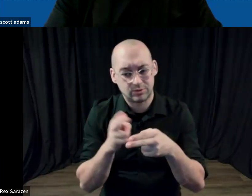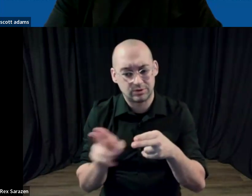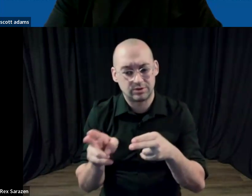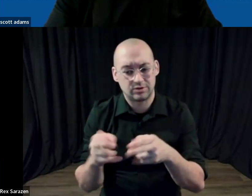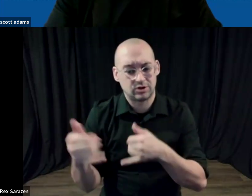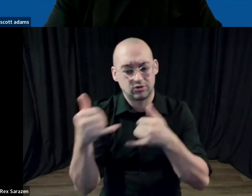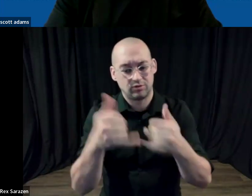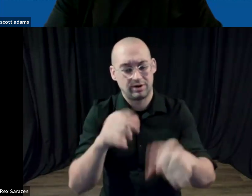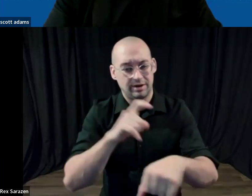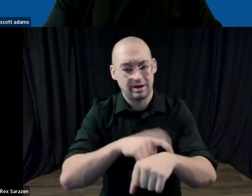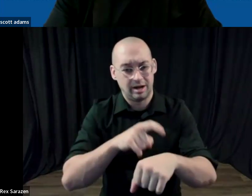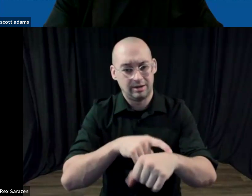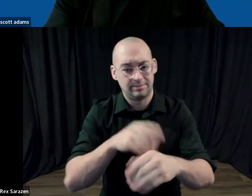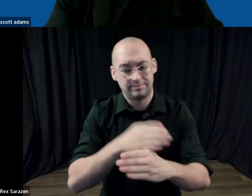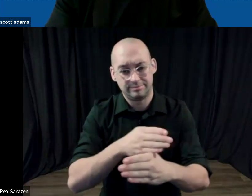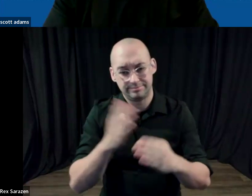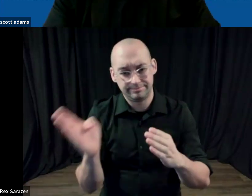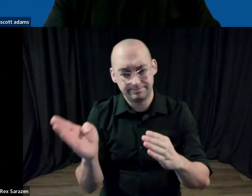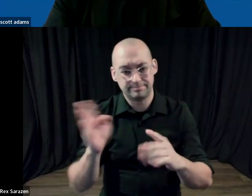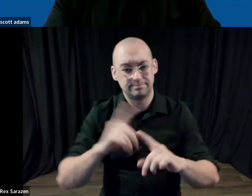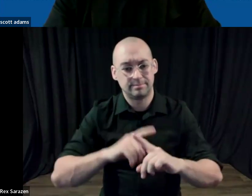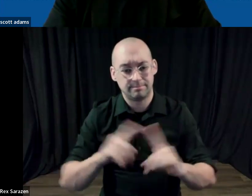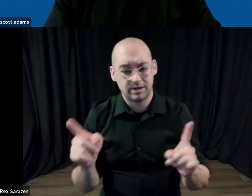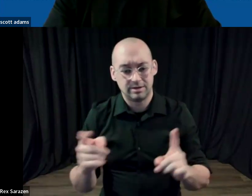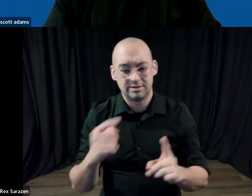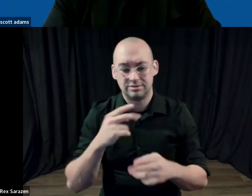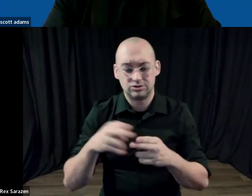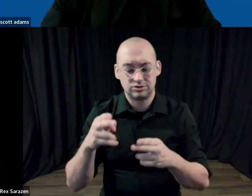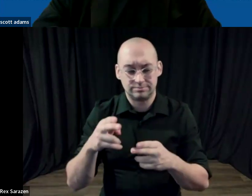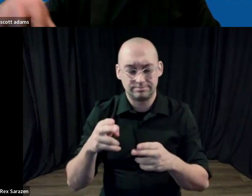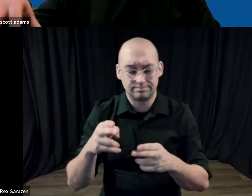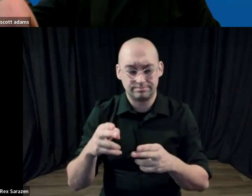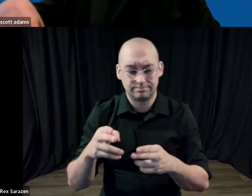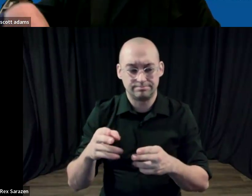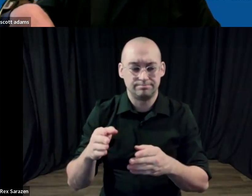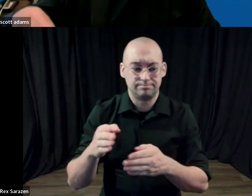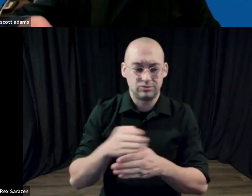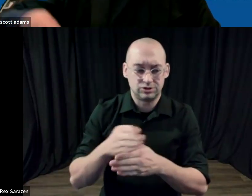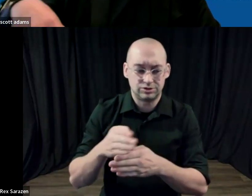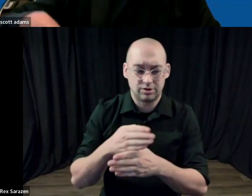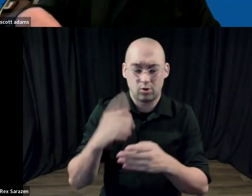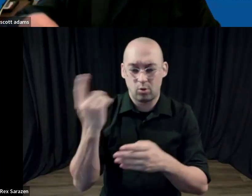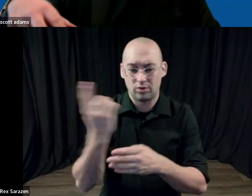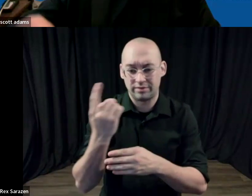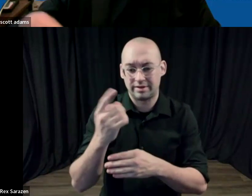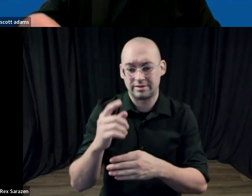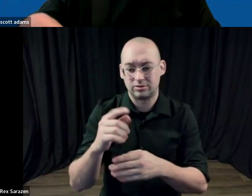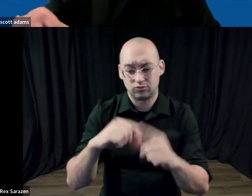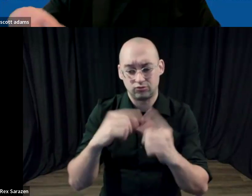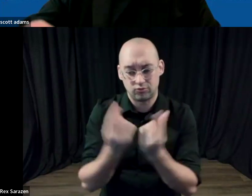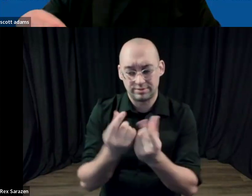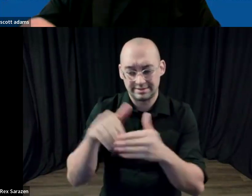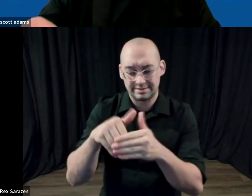grant period, but as we had shared at our last briefing, only entities that are in the areas of those